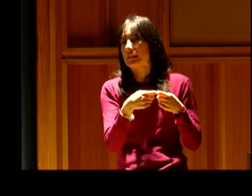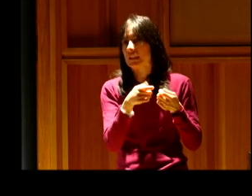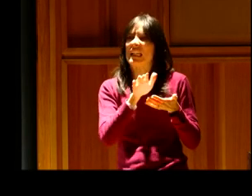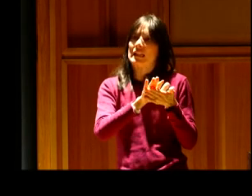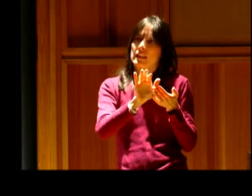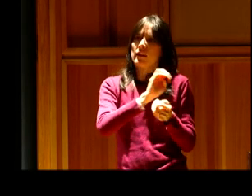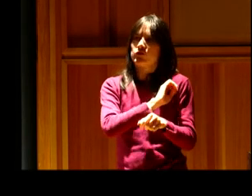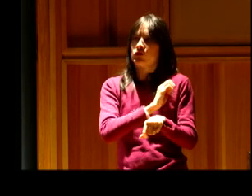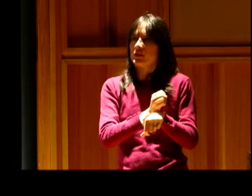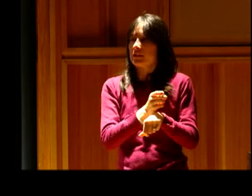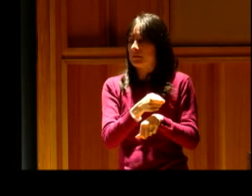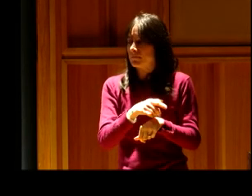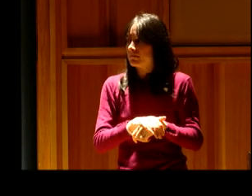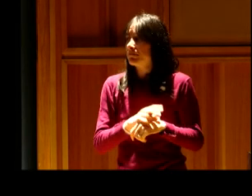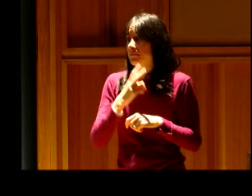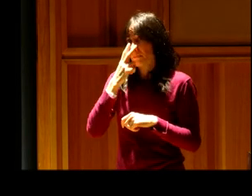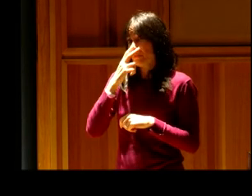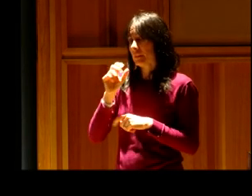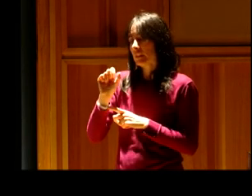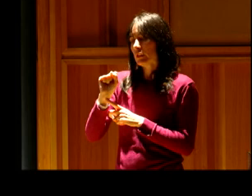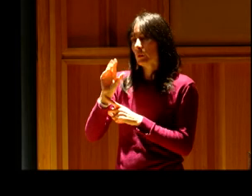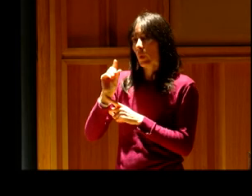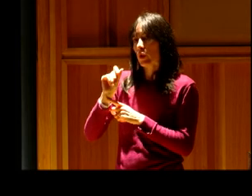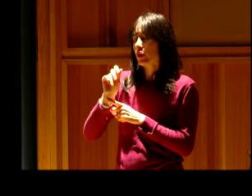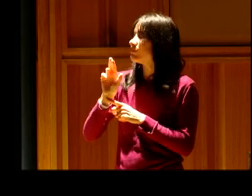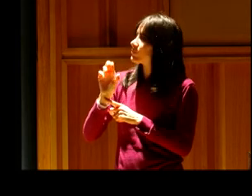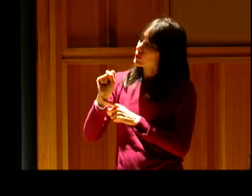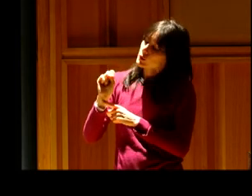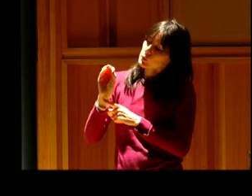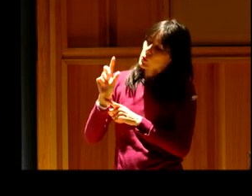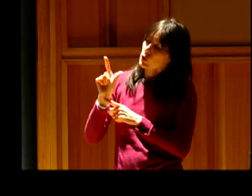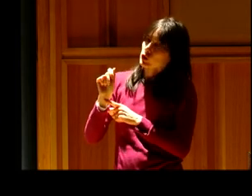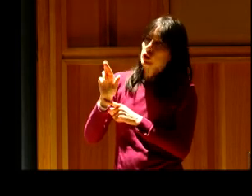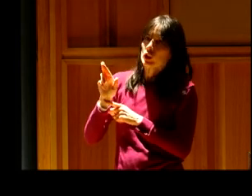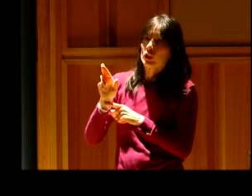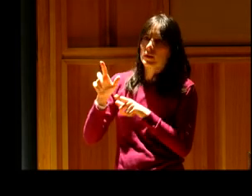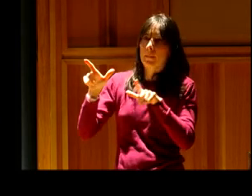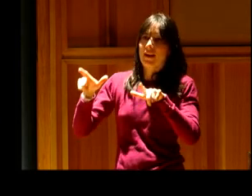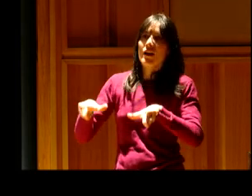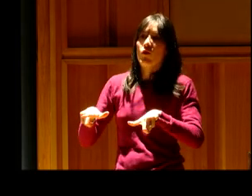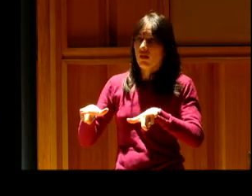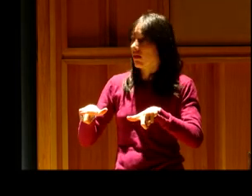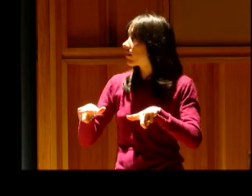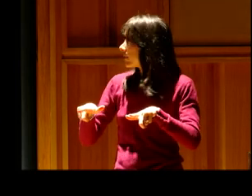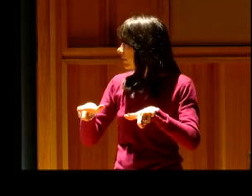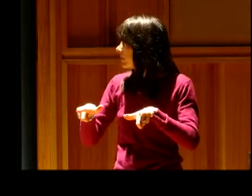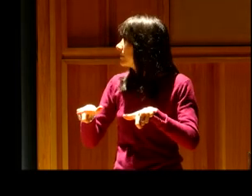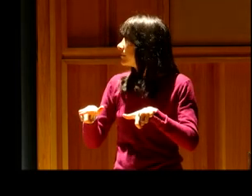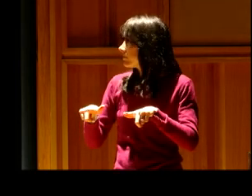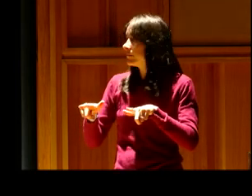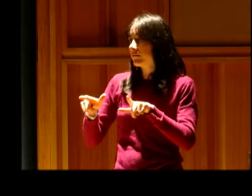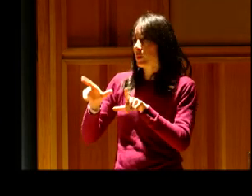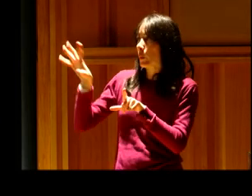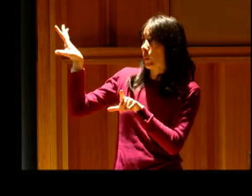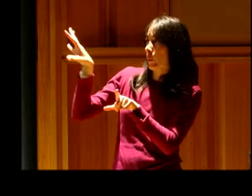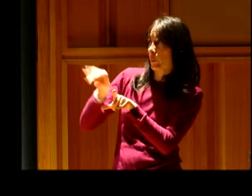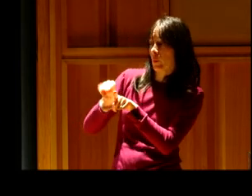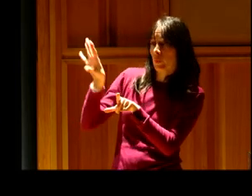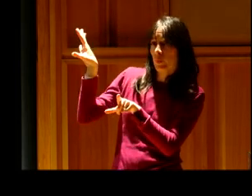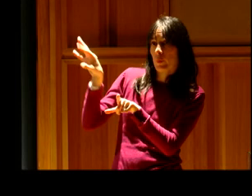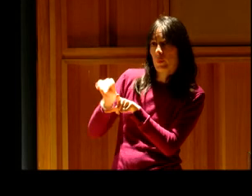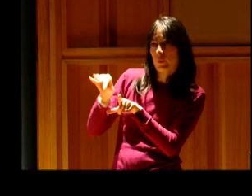picture. This is a solar panel collecting energy that's then used as a charging station for